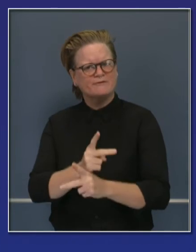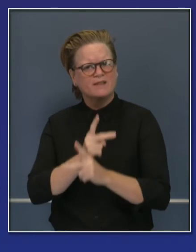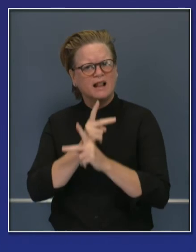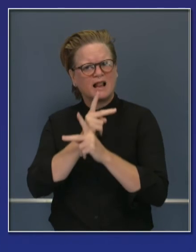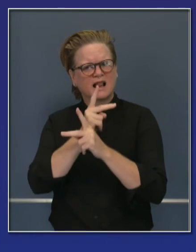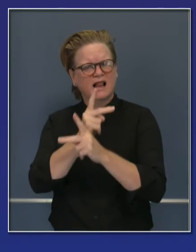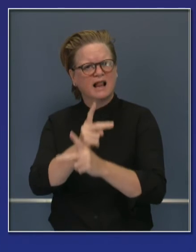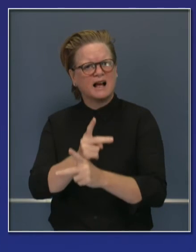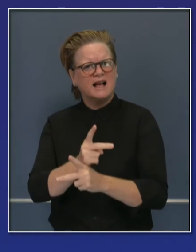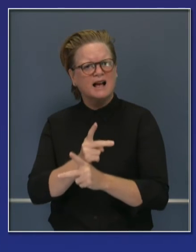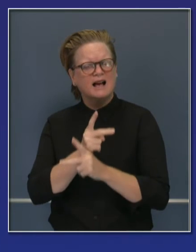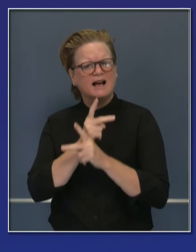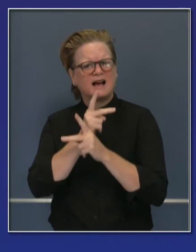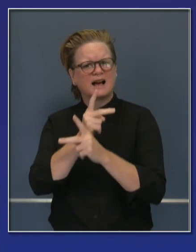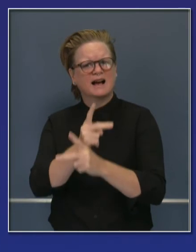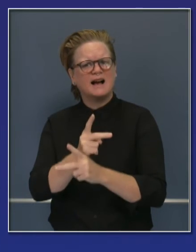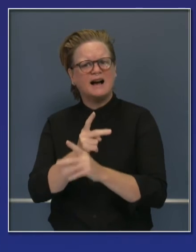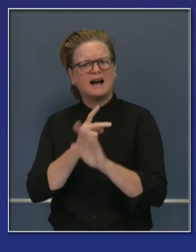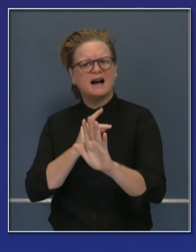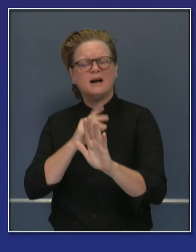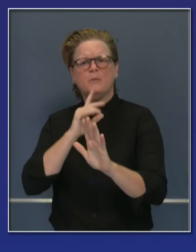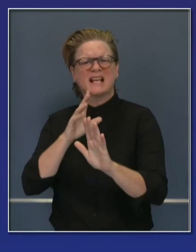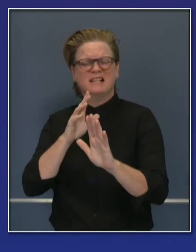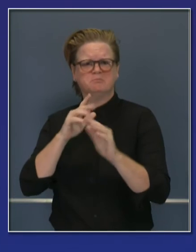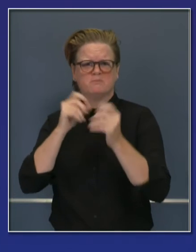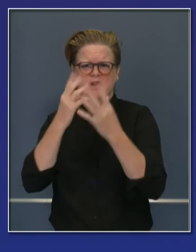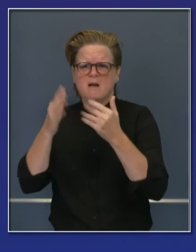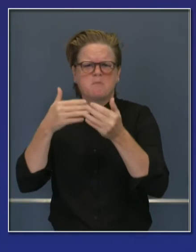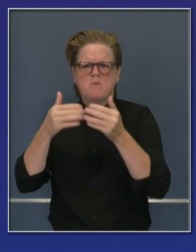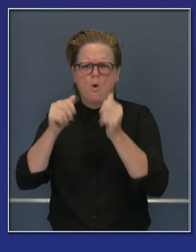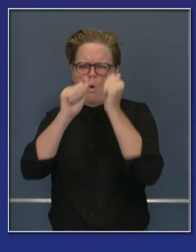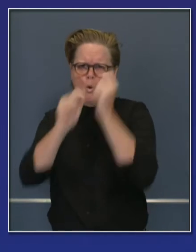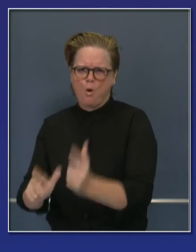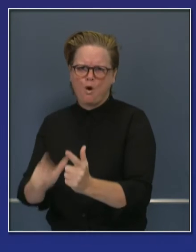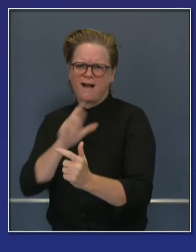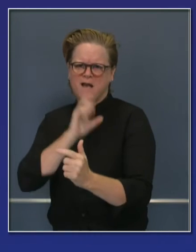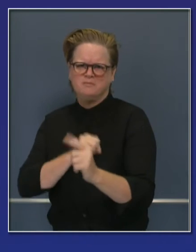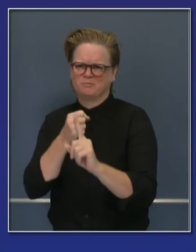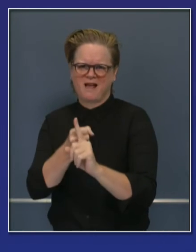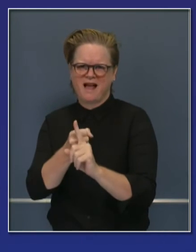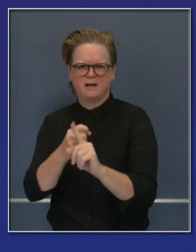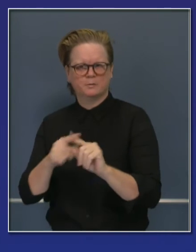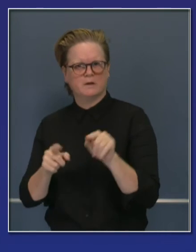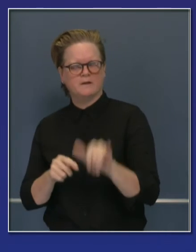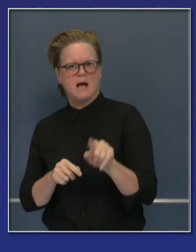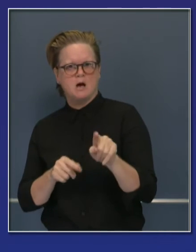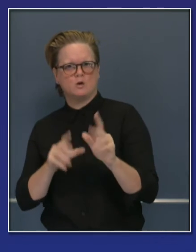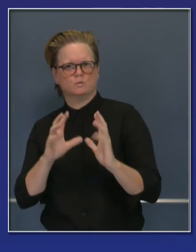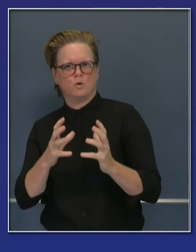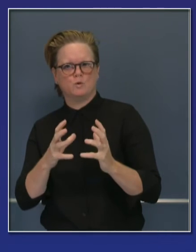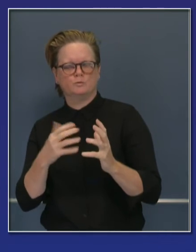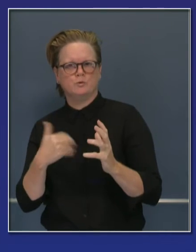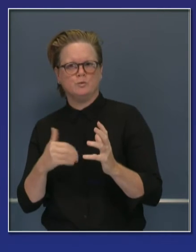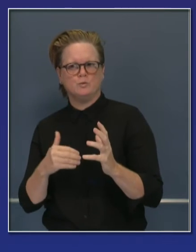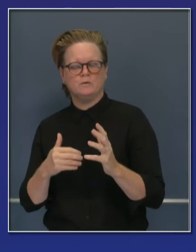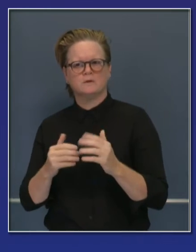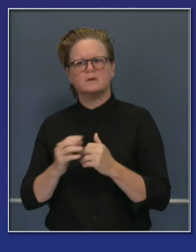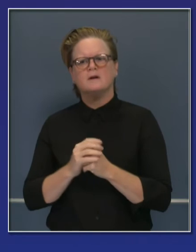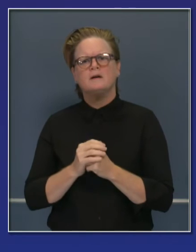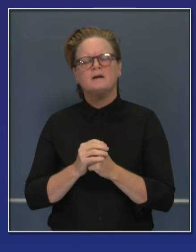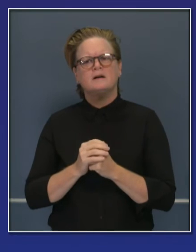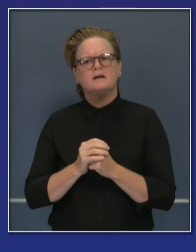It transcends. It impacts all populations, of course, not equally in terms of its ultimate impact,